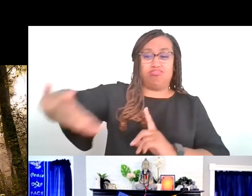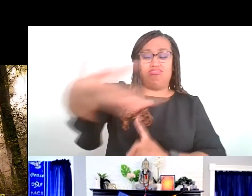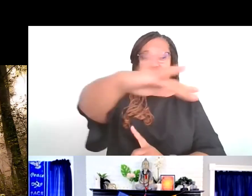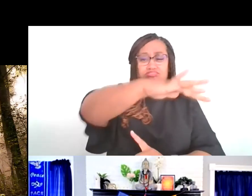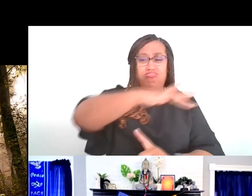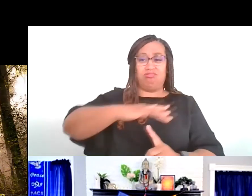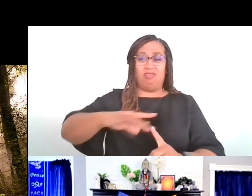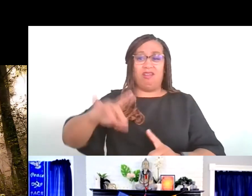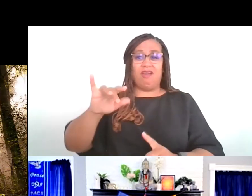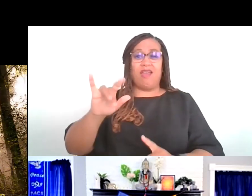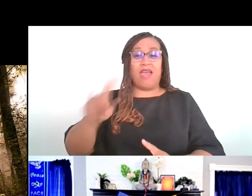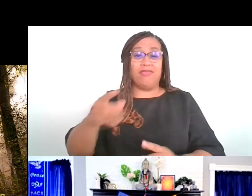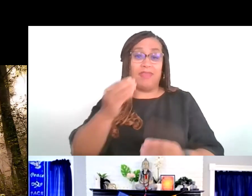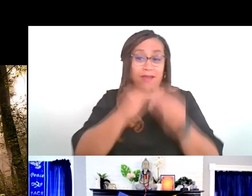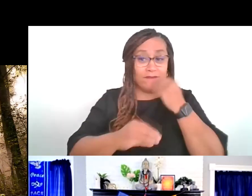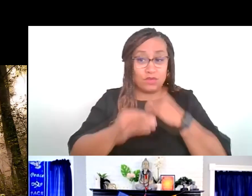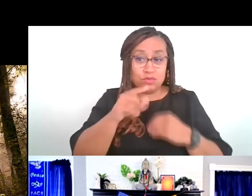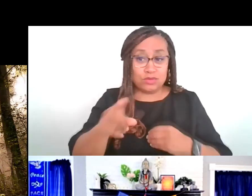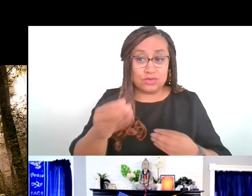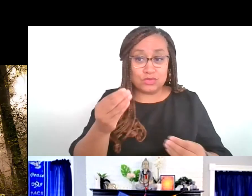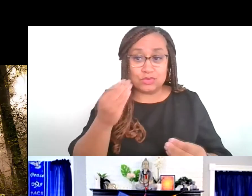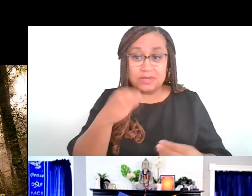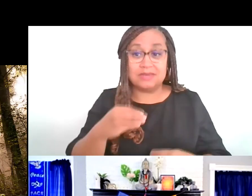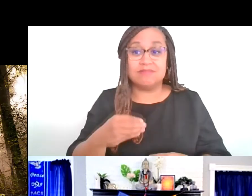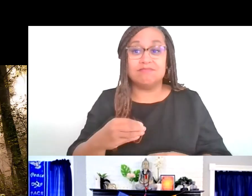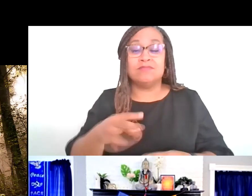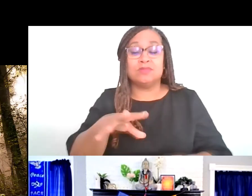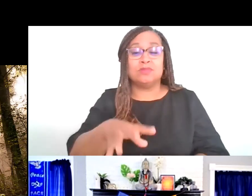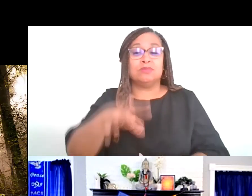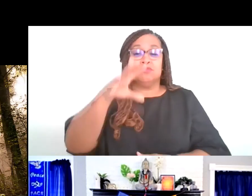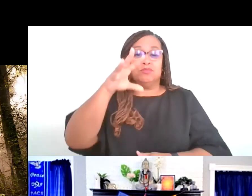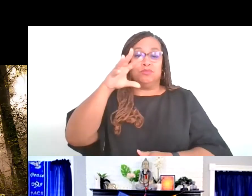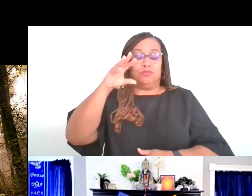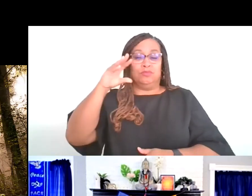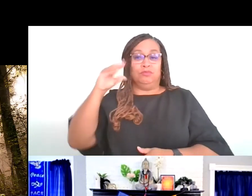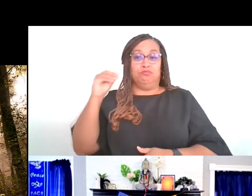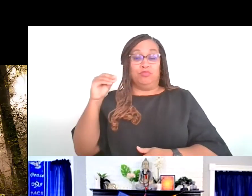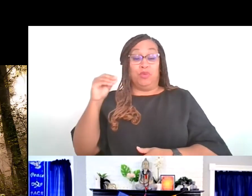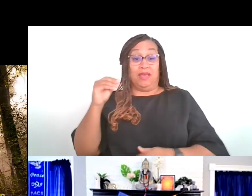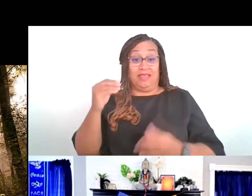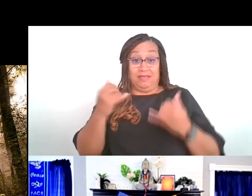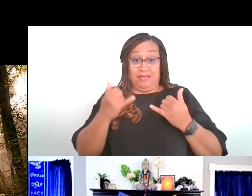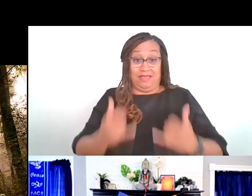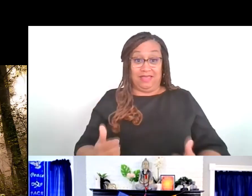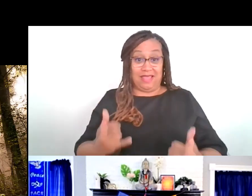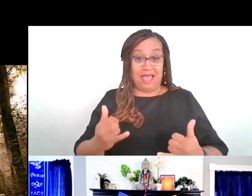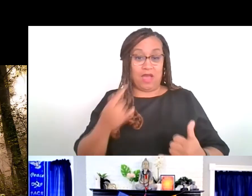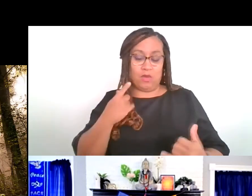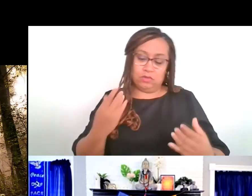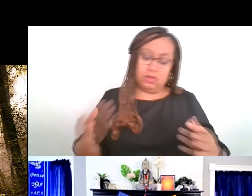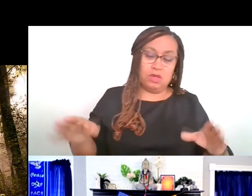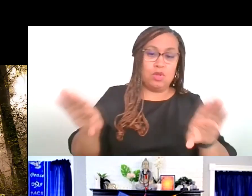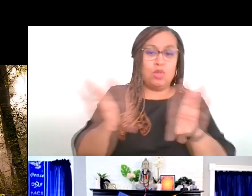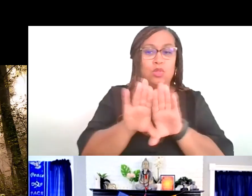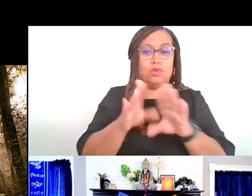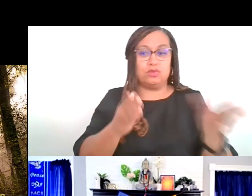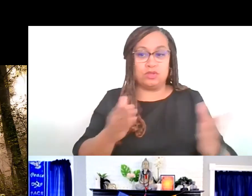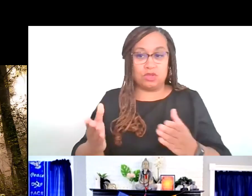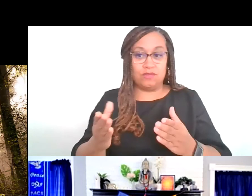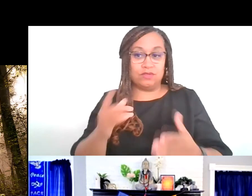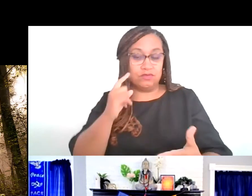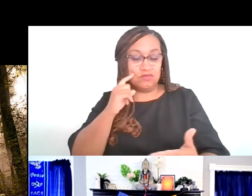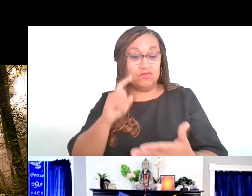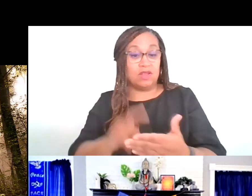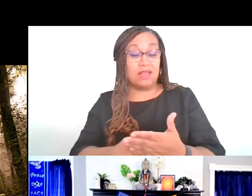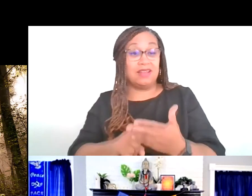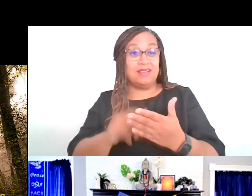meal you are partaking. Breathe it in. And at this time, we close service, but recognize that spirit